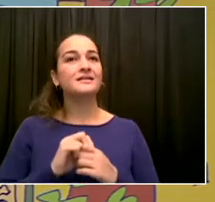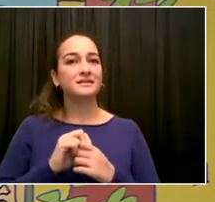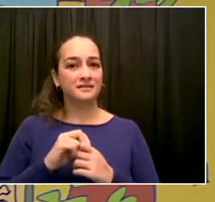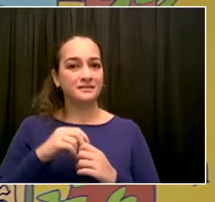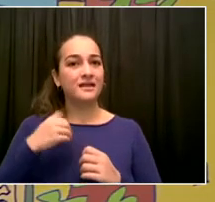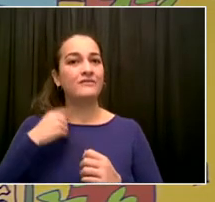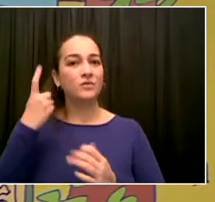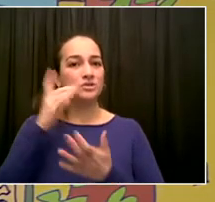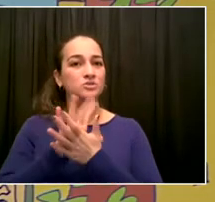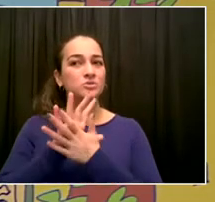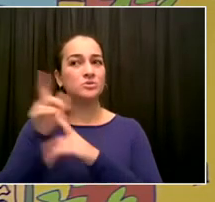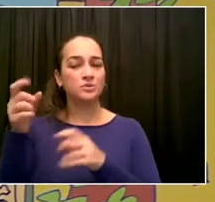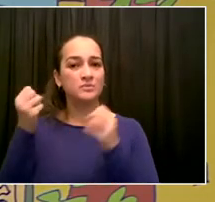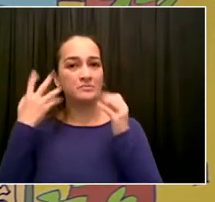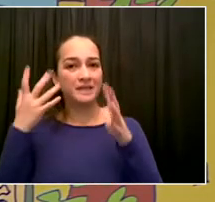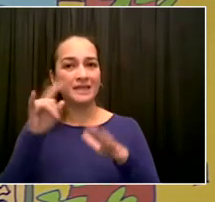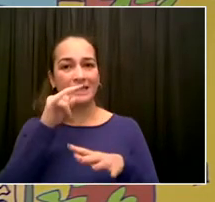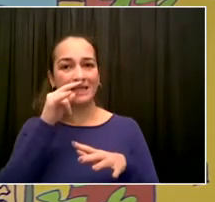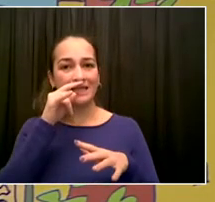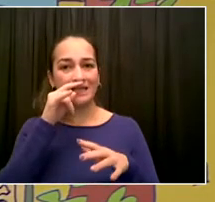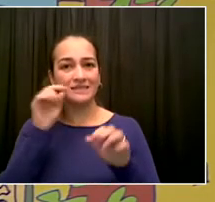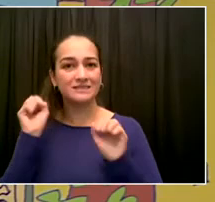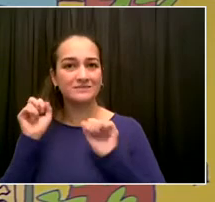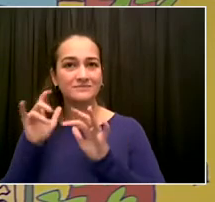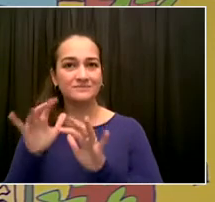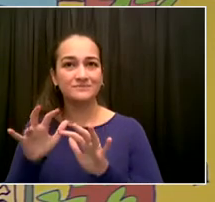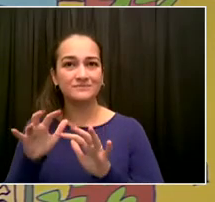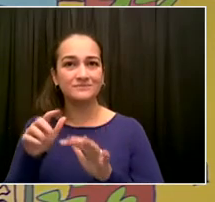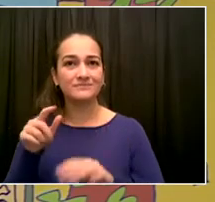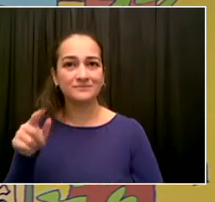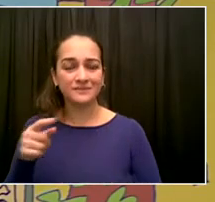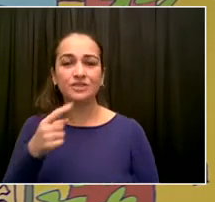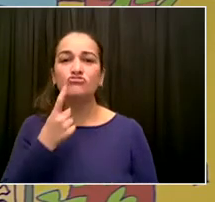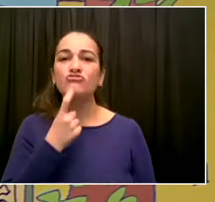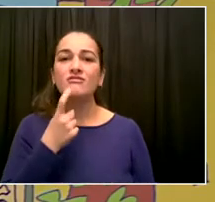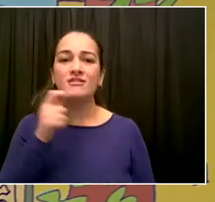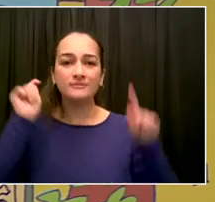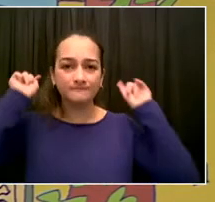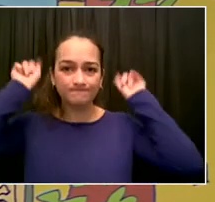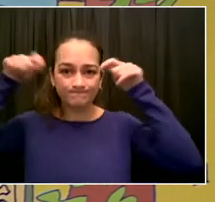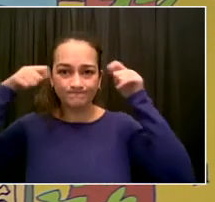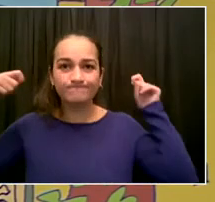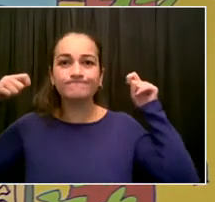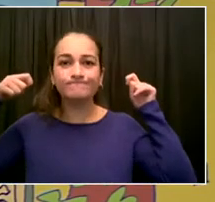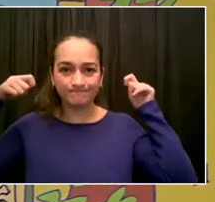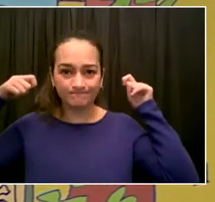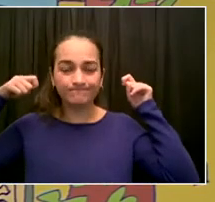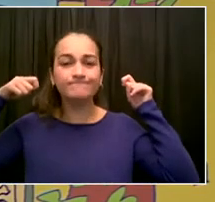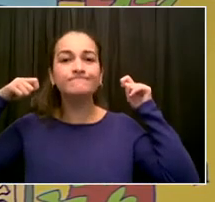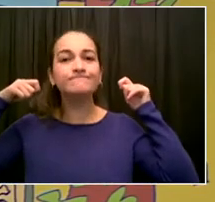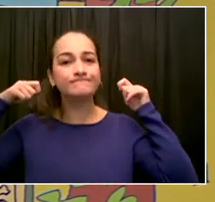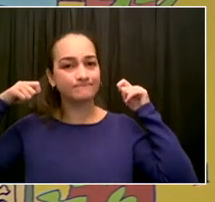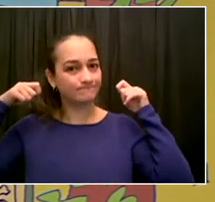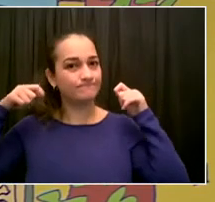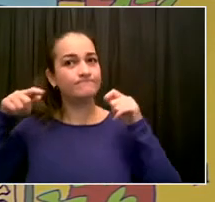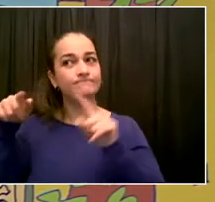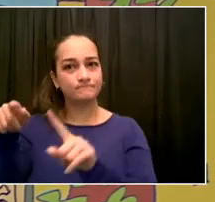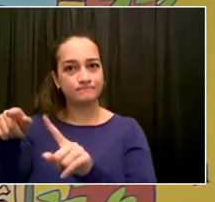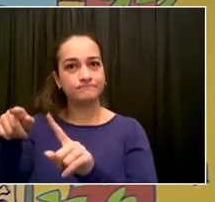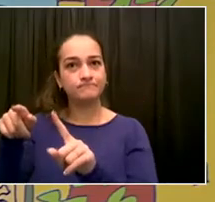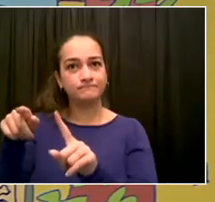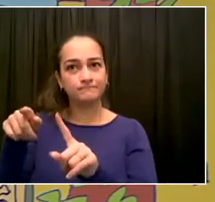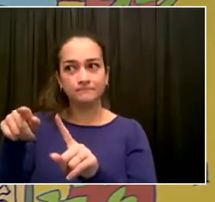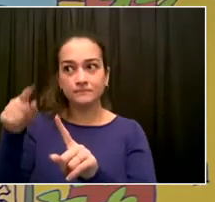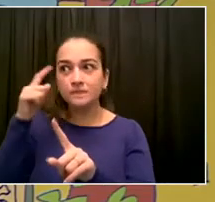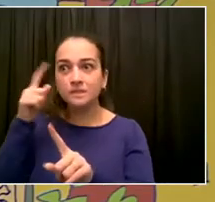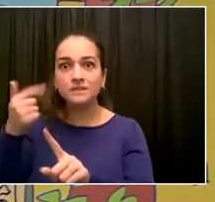scanners, even if it's, for a short period of time, so that it's not like, okay, we're bringing the scanner in today, but we know that tomorrow it's going to be gone, so it's